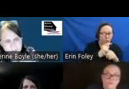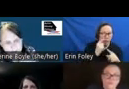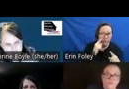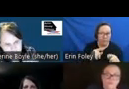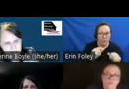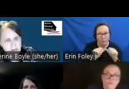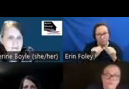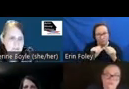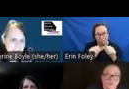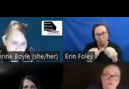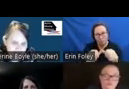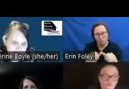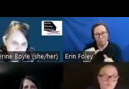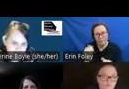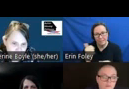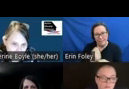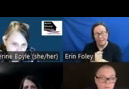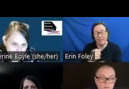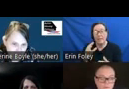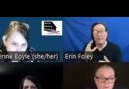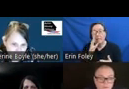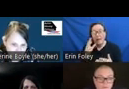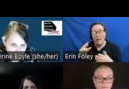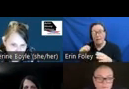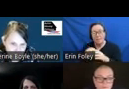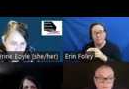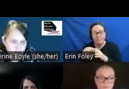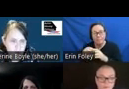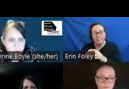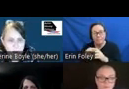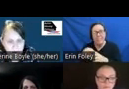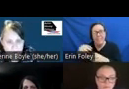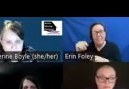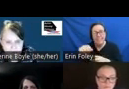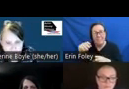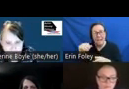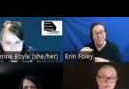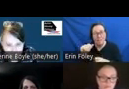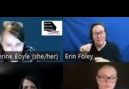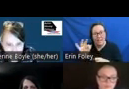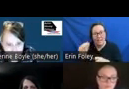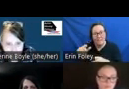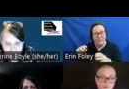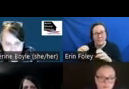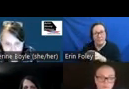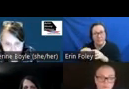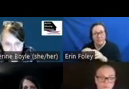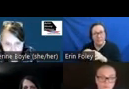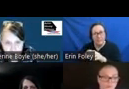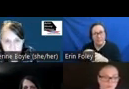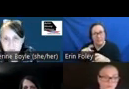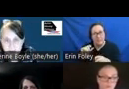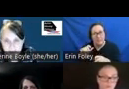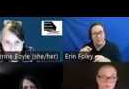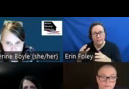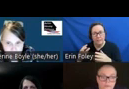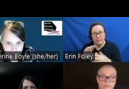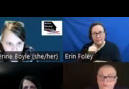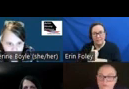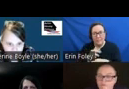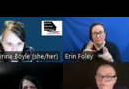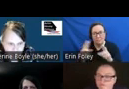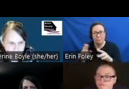His mother saves some of the AFC stipend for 10 years, acquiring money for a security deposit, furniture, and